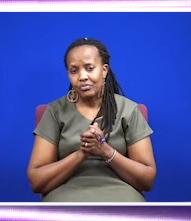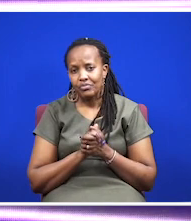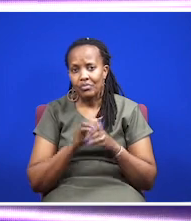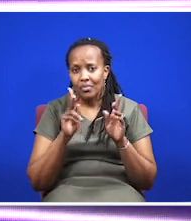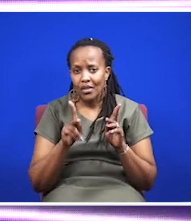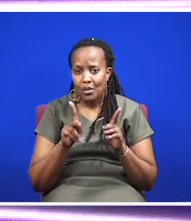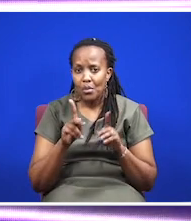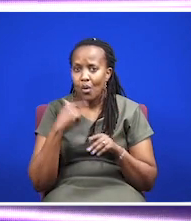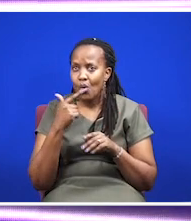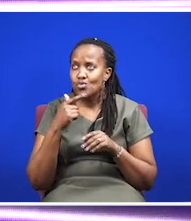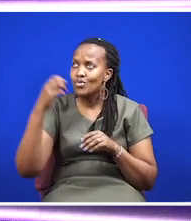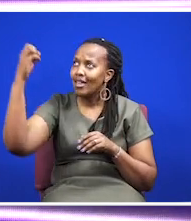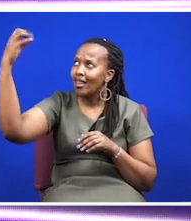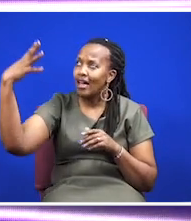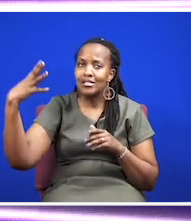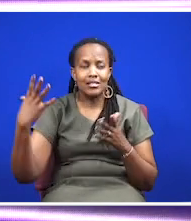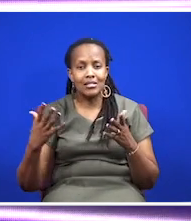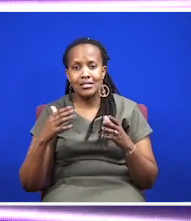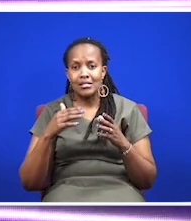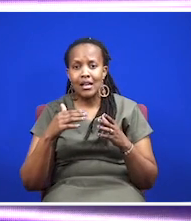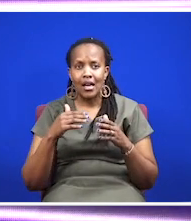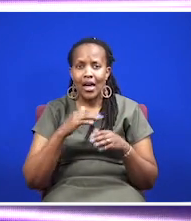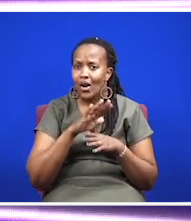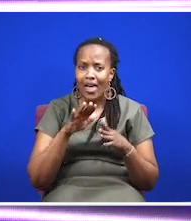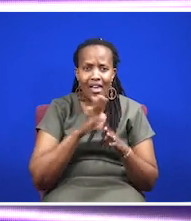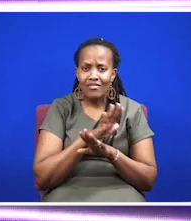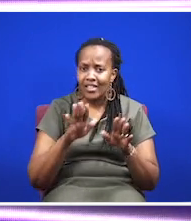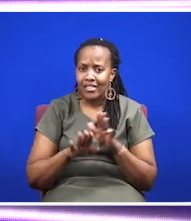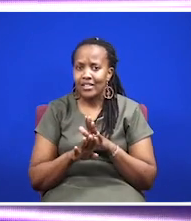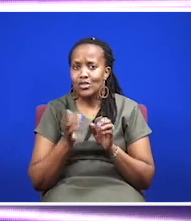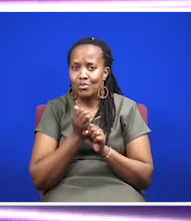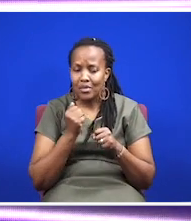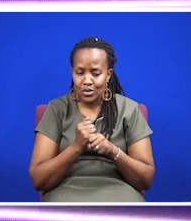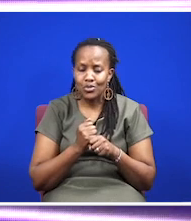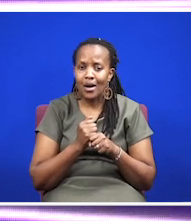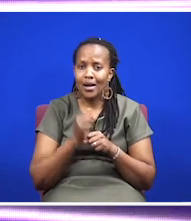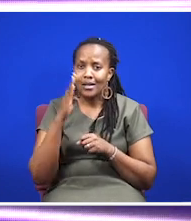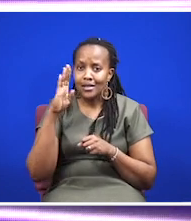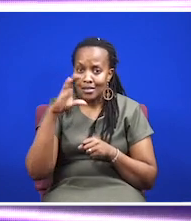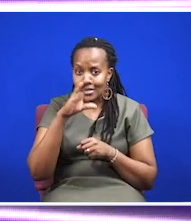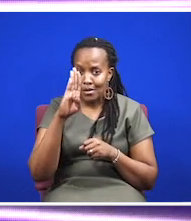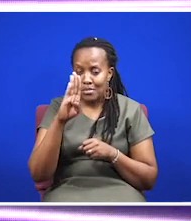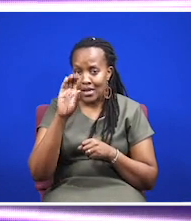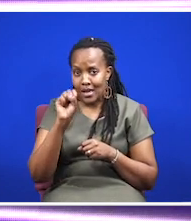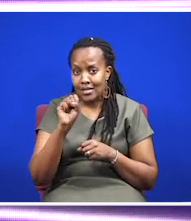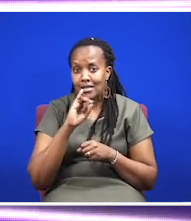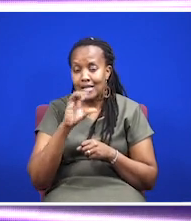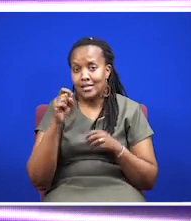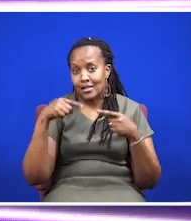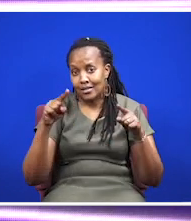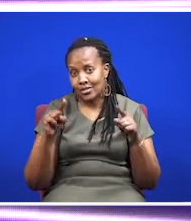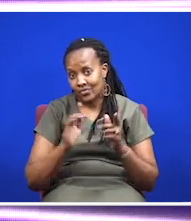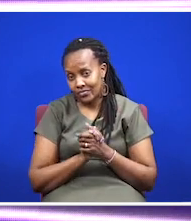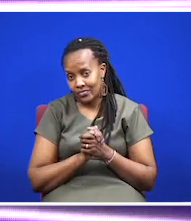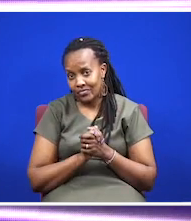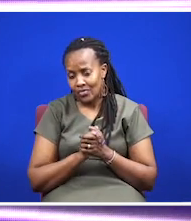The people that do the lighting and all the graphics, we thank you and we pray that God will bless you.